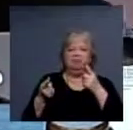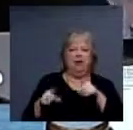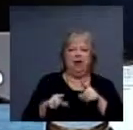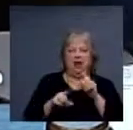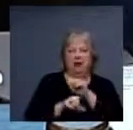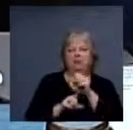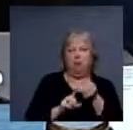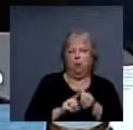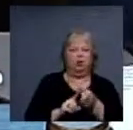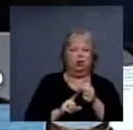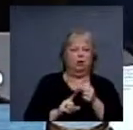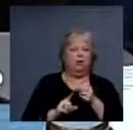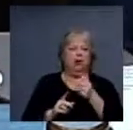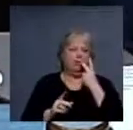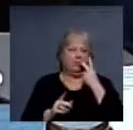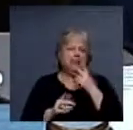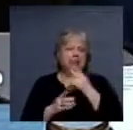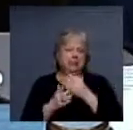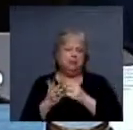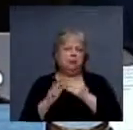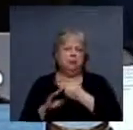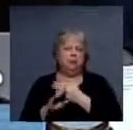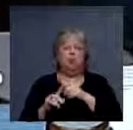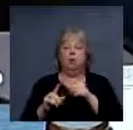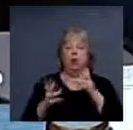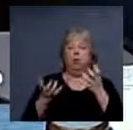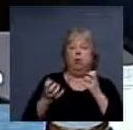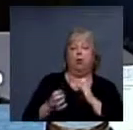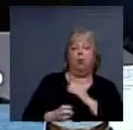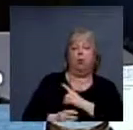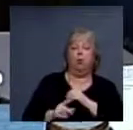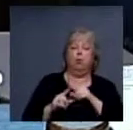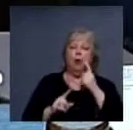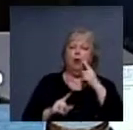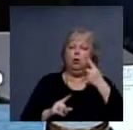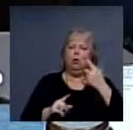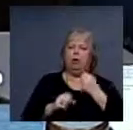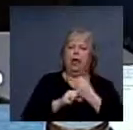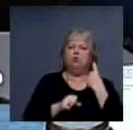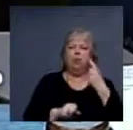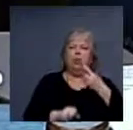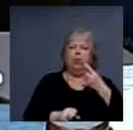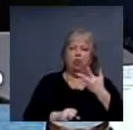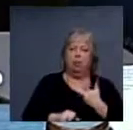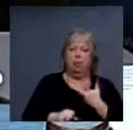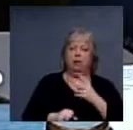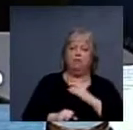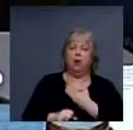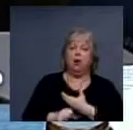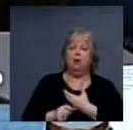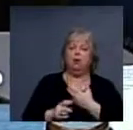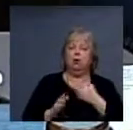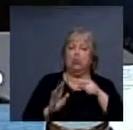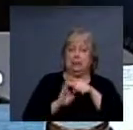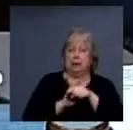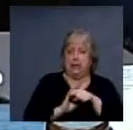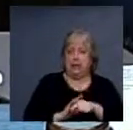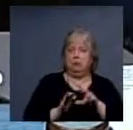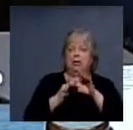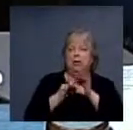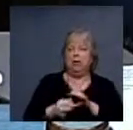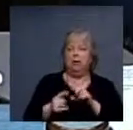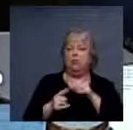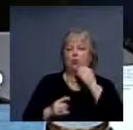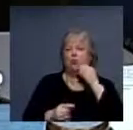want the board to see some of it, but I know that a third of our homicides last year were domestic violence related, meaning it was either